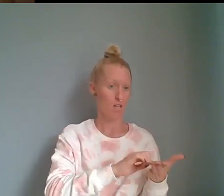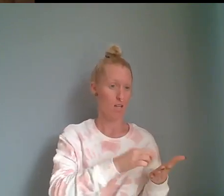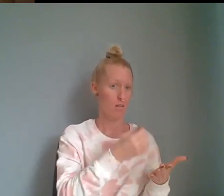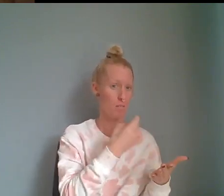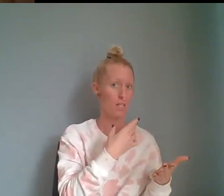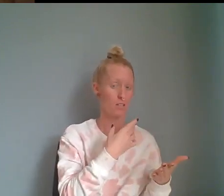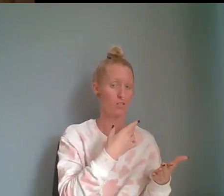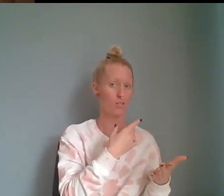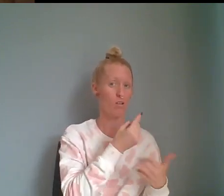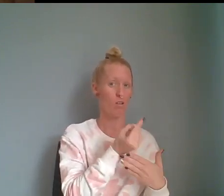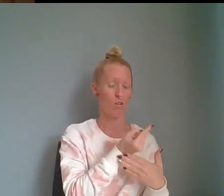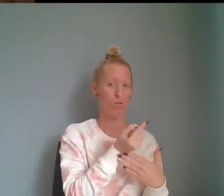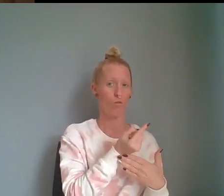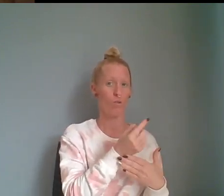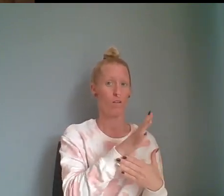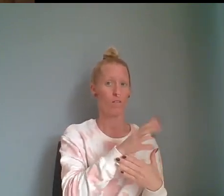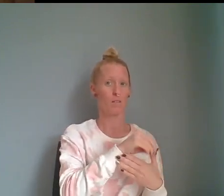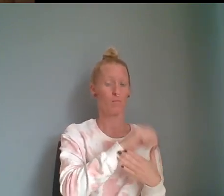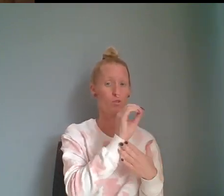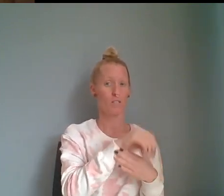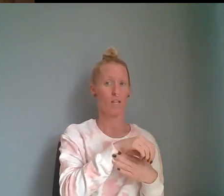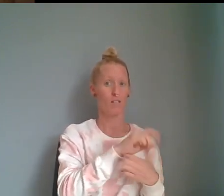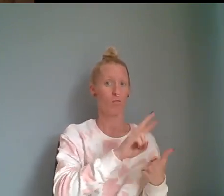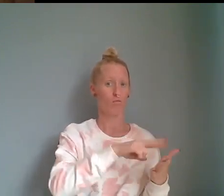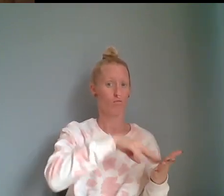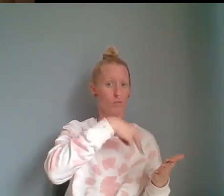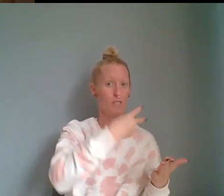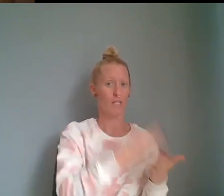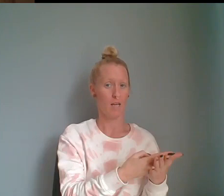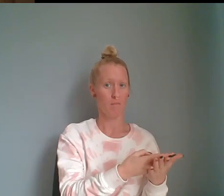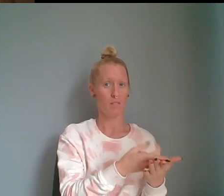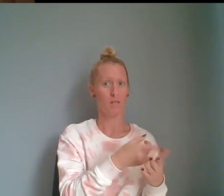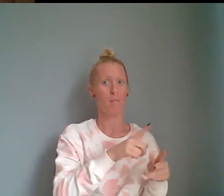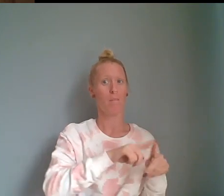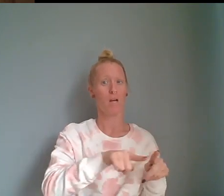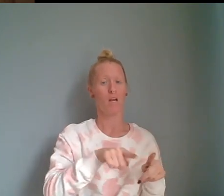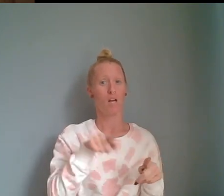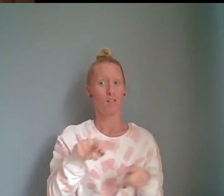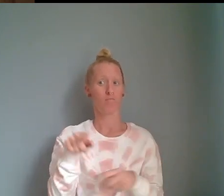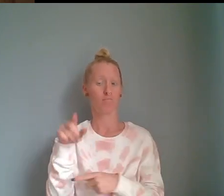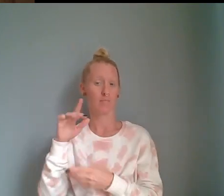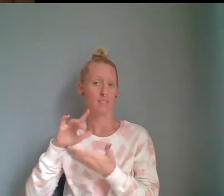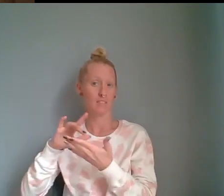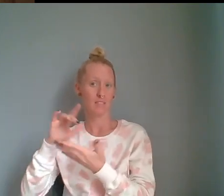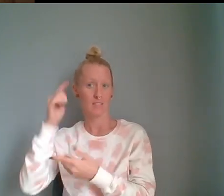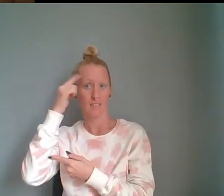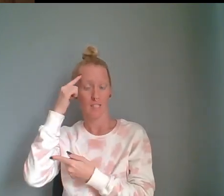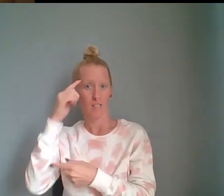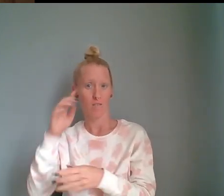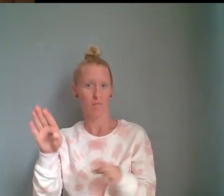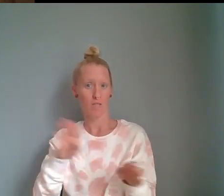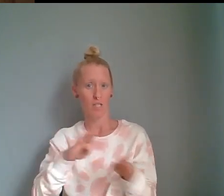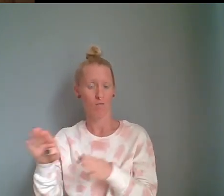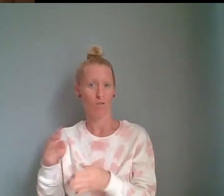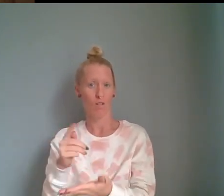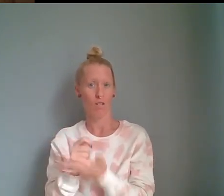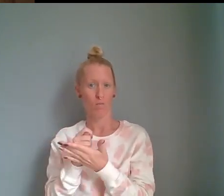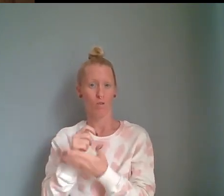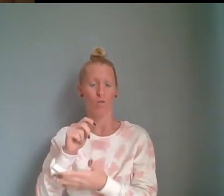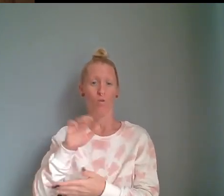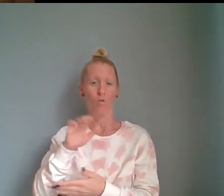alone, about 50% relapsed. But of those people who got cognitive behavioral therapy, only about 35%